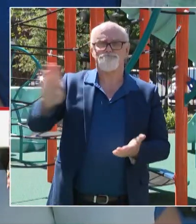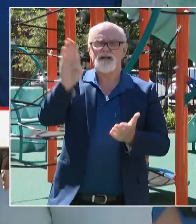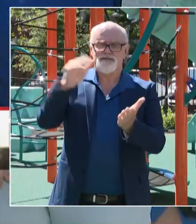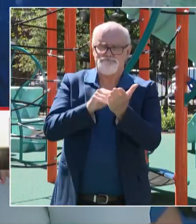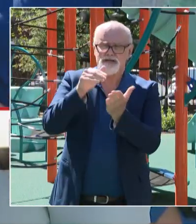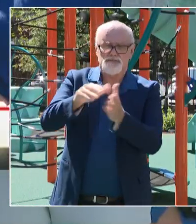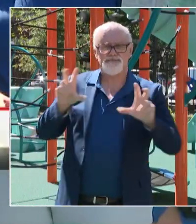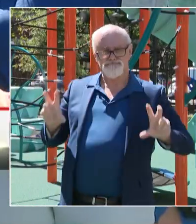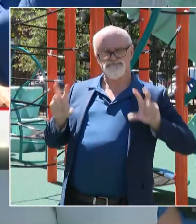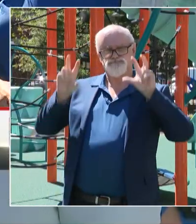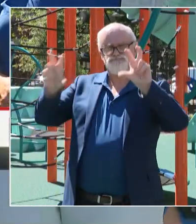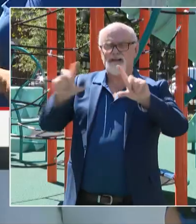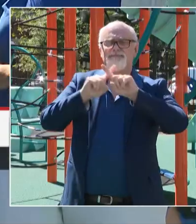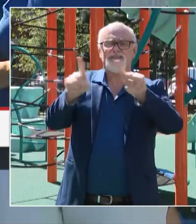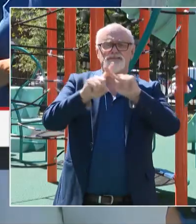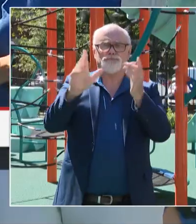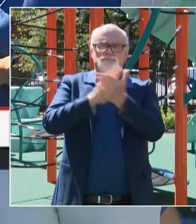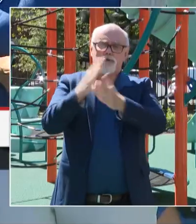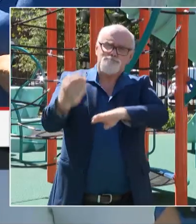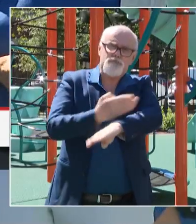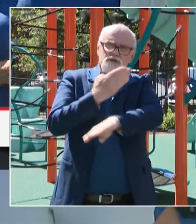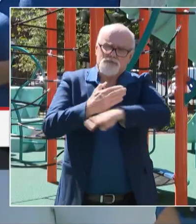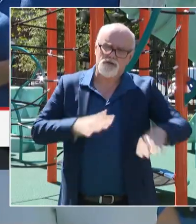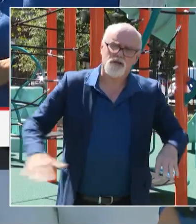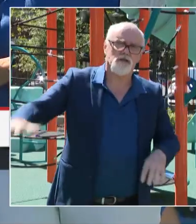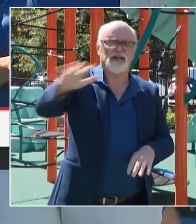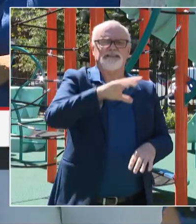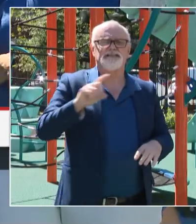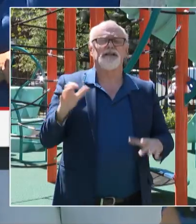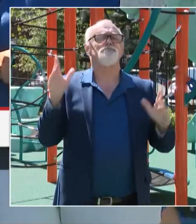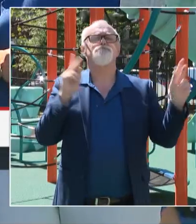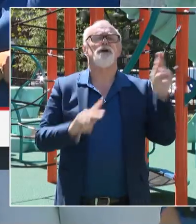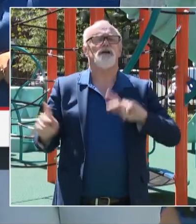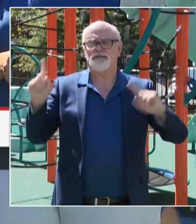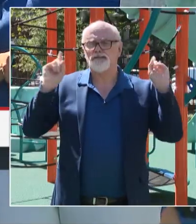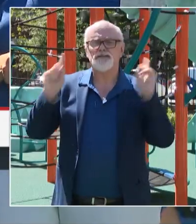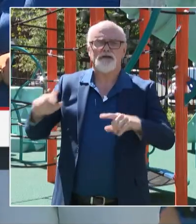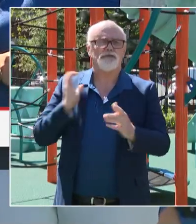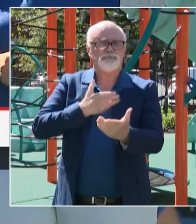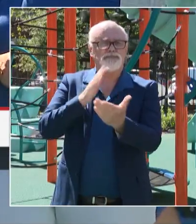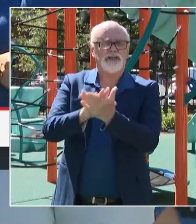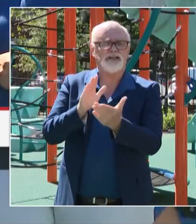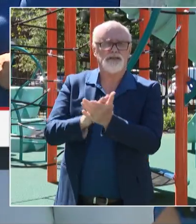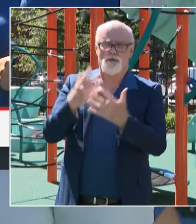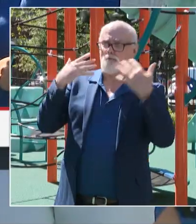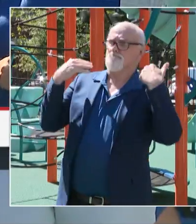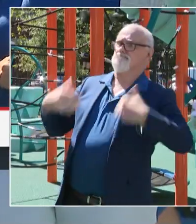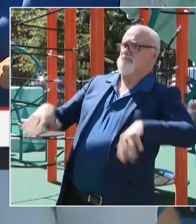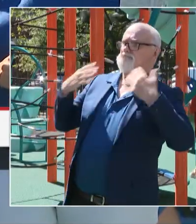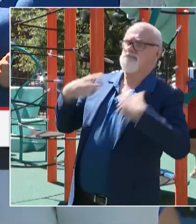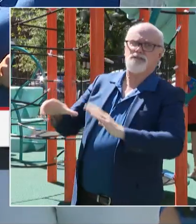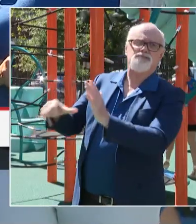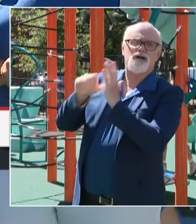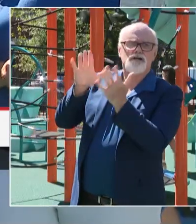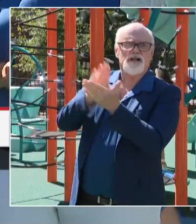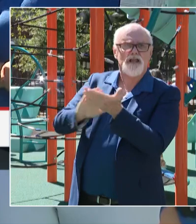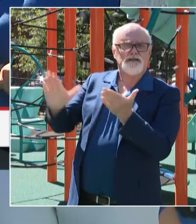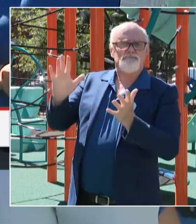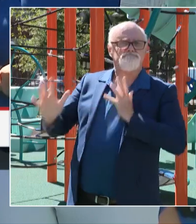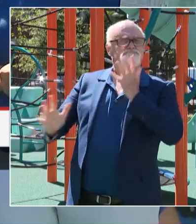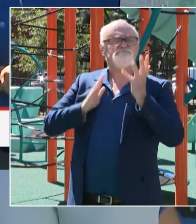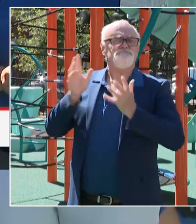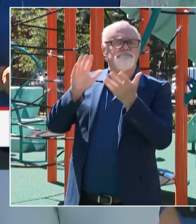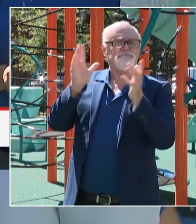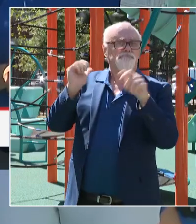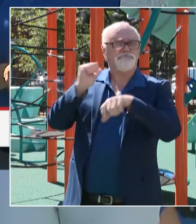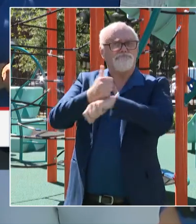walk into our schools and they think they're in small colleges. And they kind of are, right? Because they're training the next